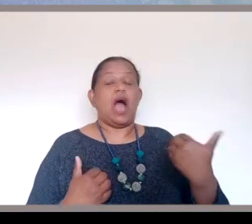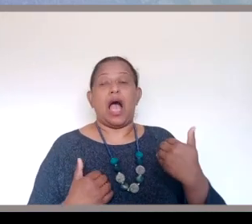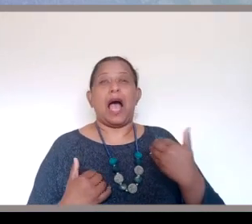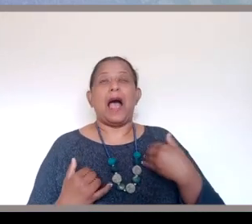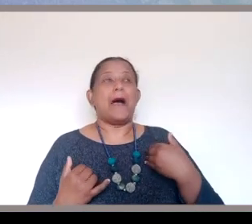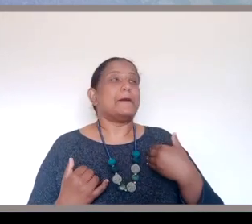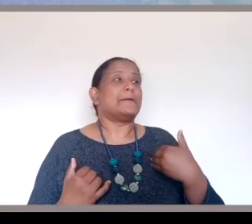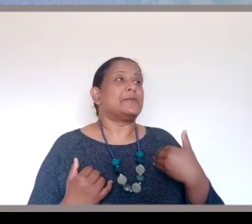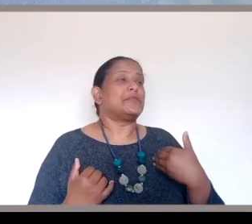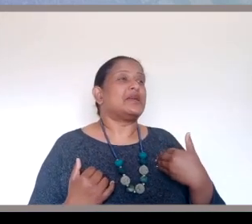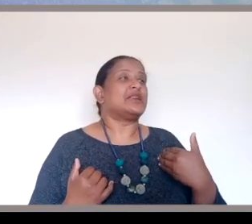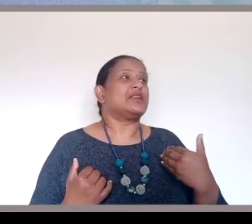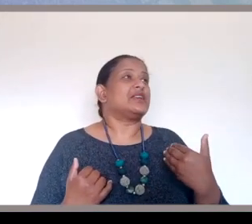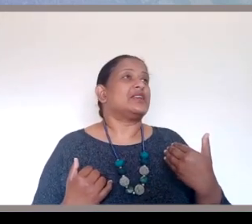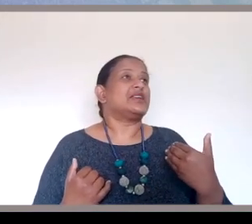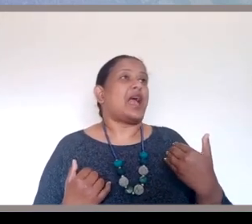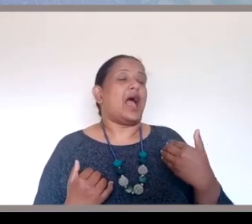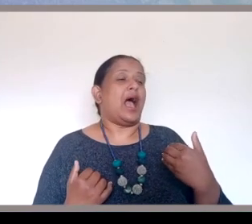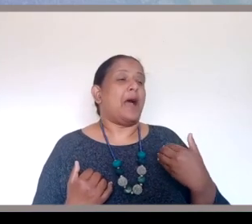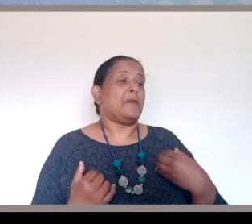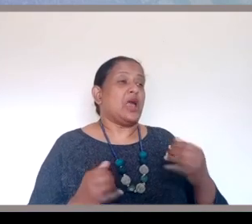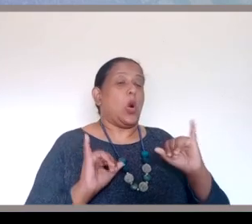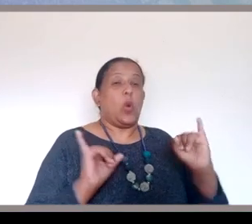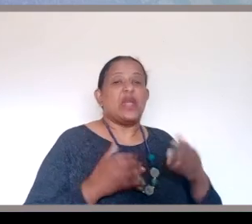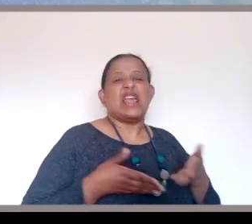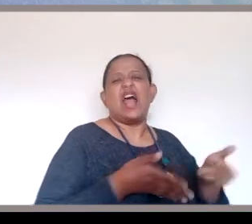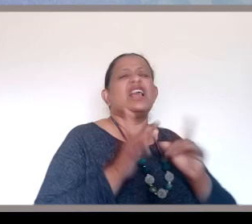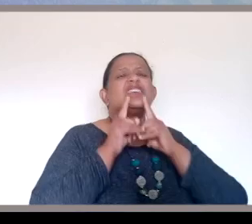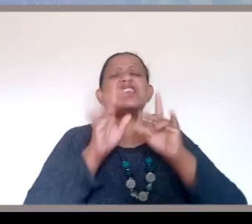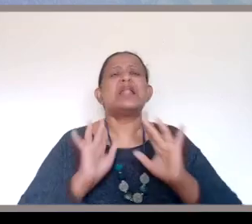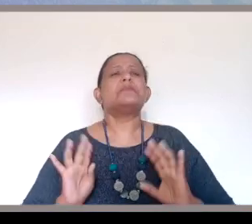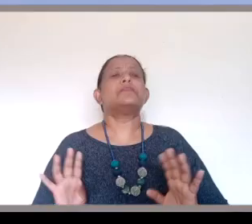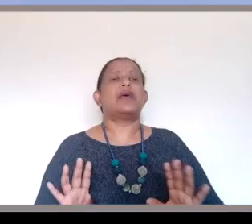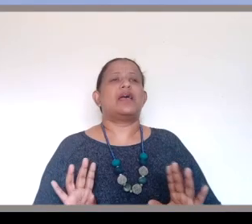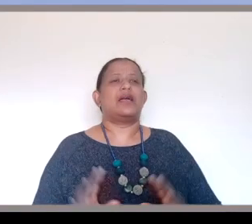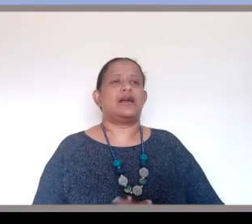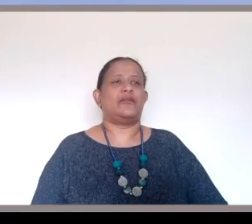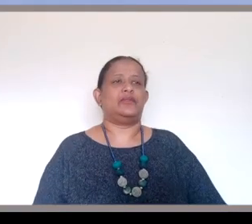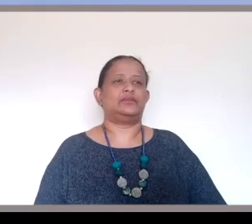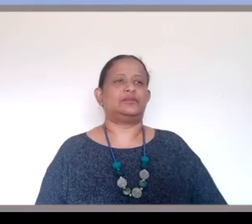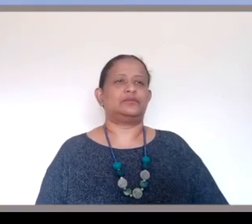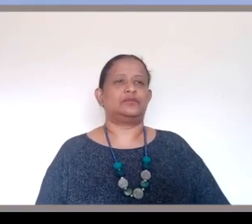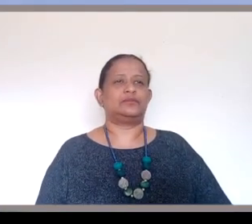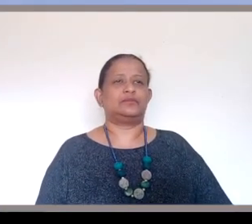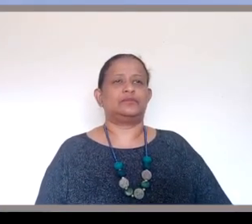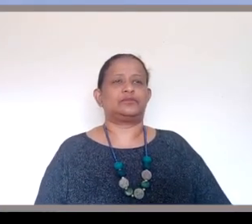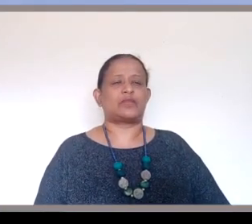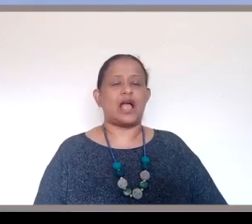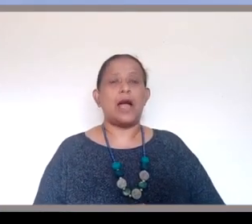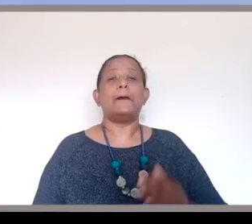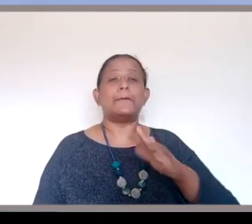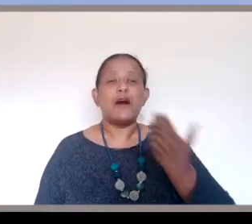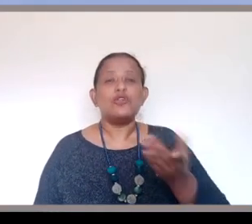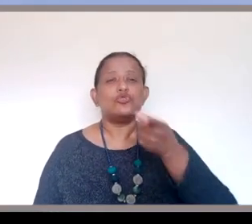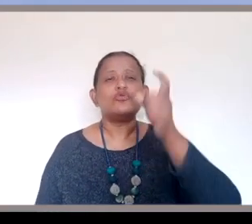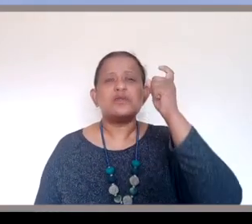a compromising situation even right now, facing temptation. But it's liberating to know that